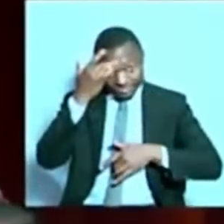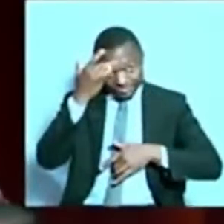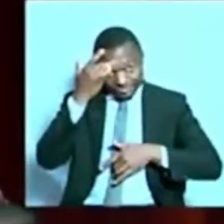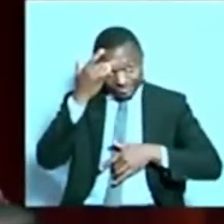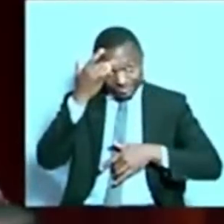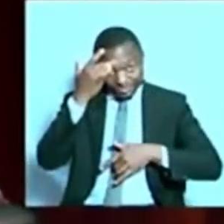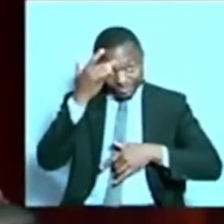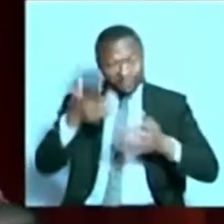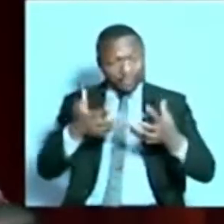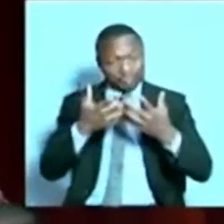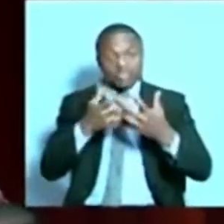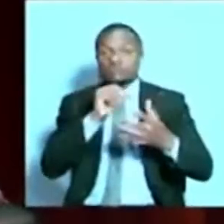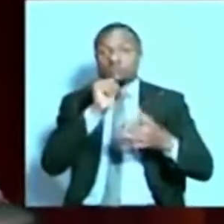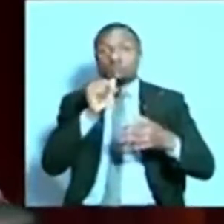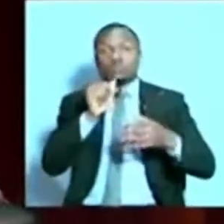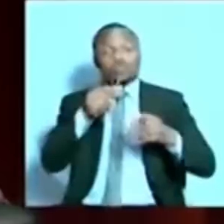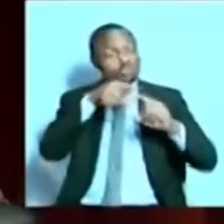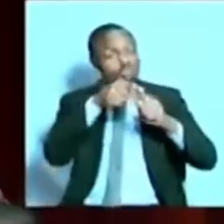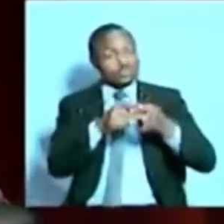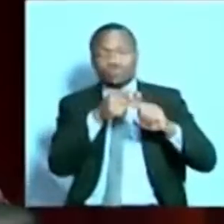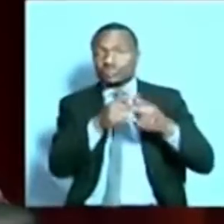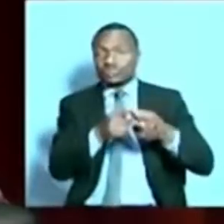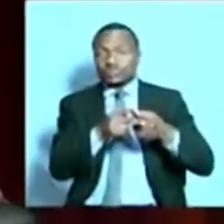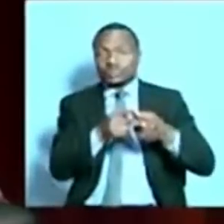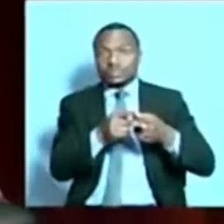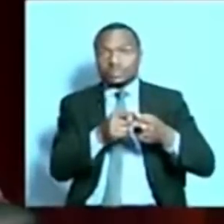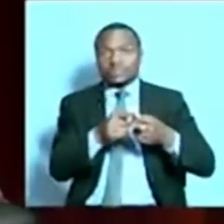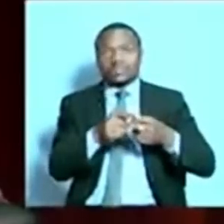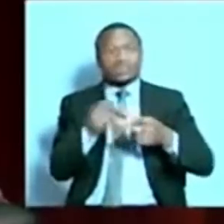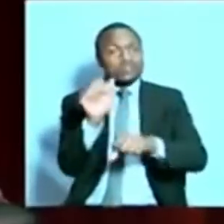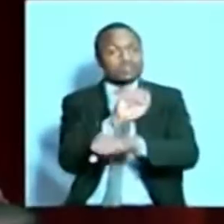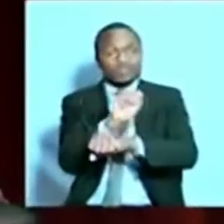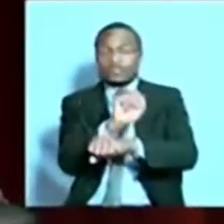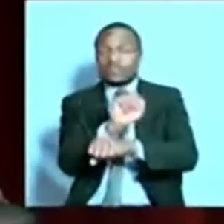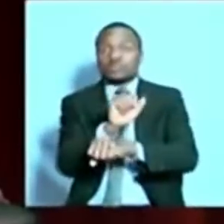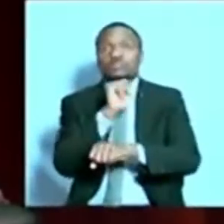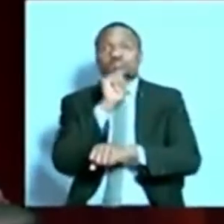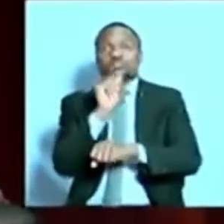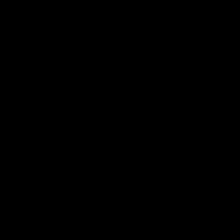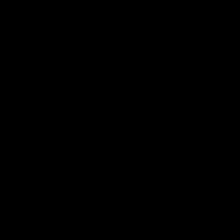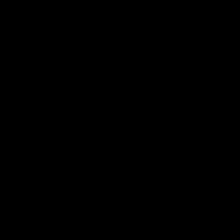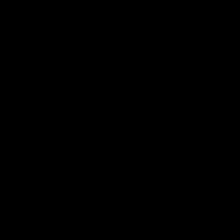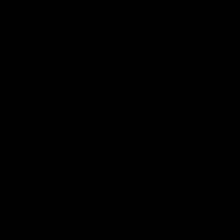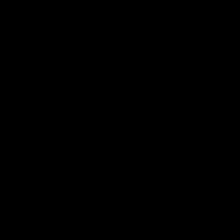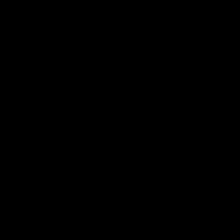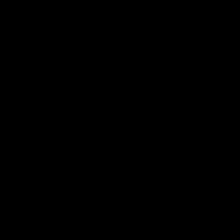not able to move because the money has been diverted to securing drugs.